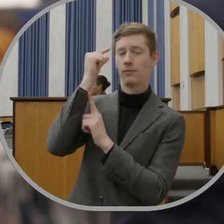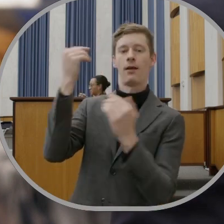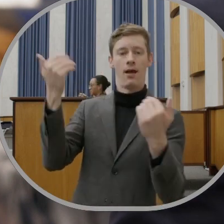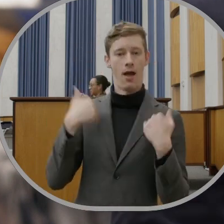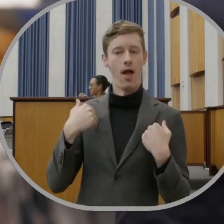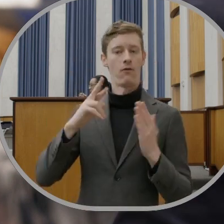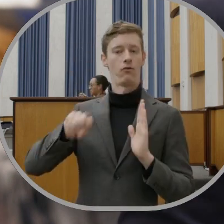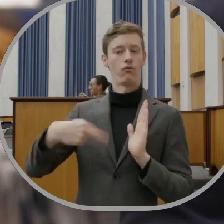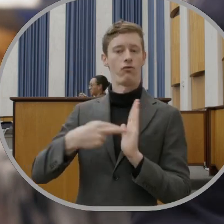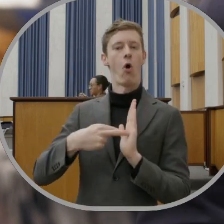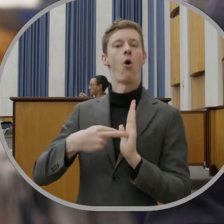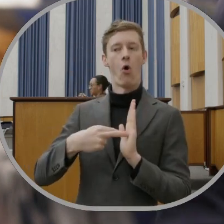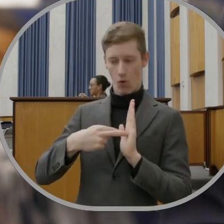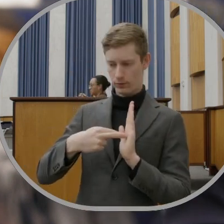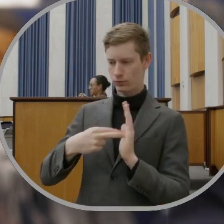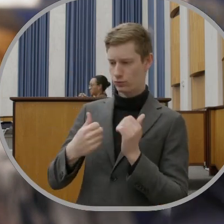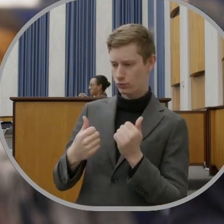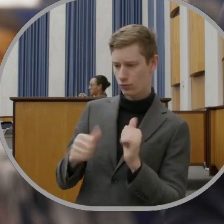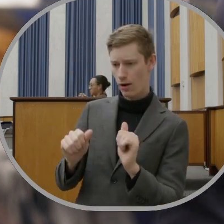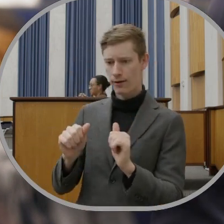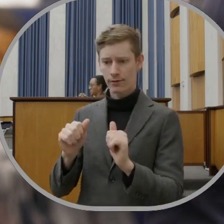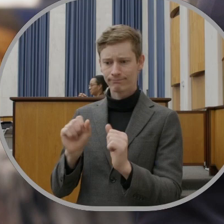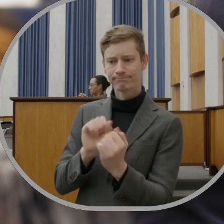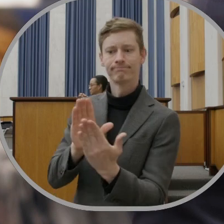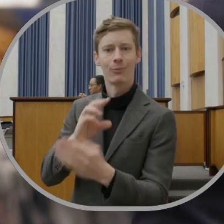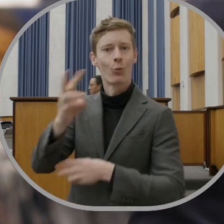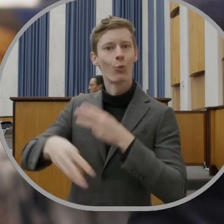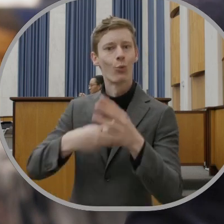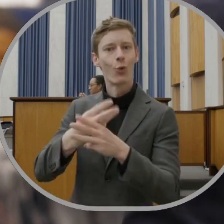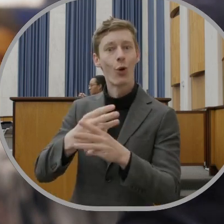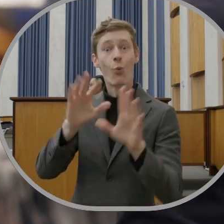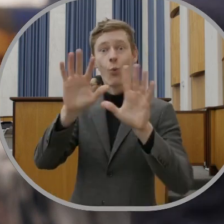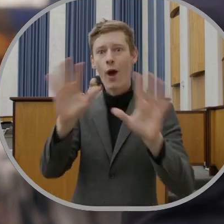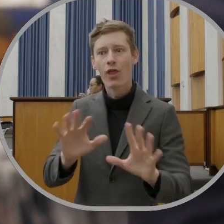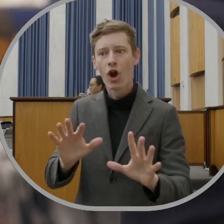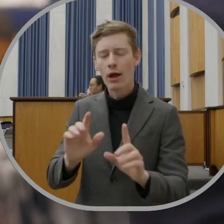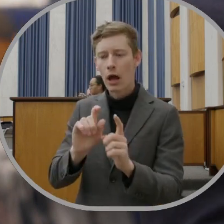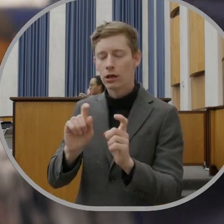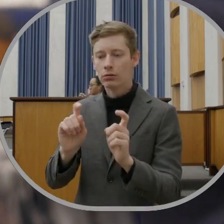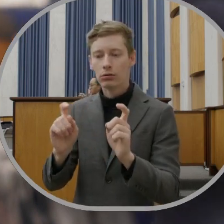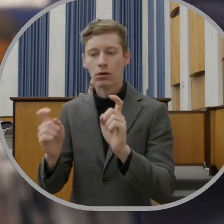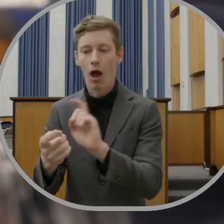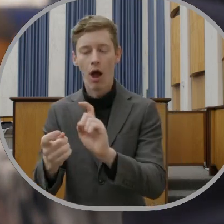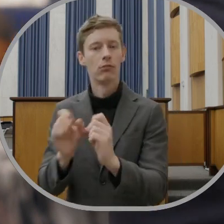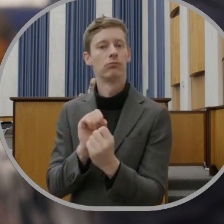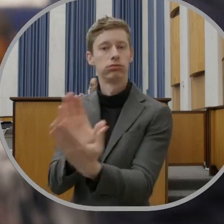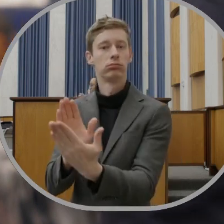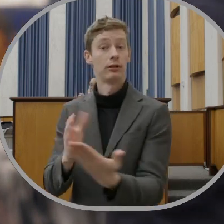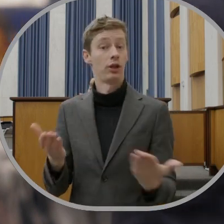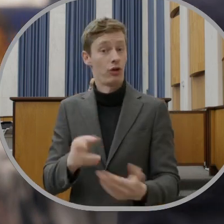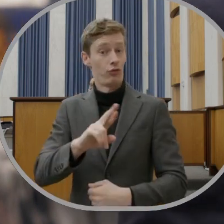the challenges of a world experiencing a changing climate. Our stated goal is to be the greenest city on the East